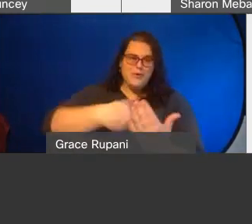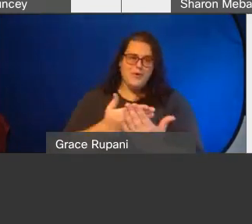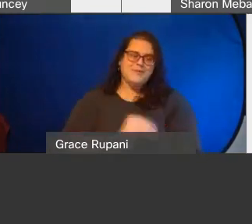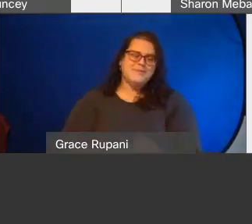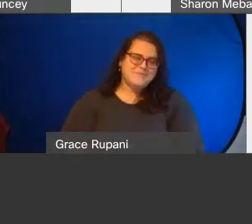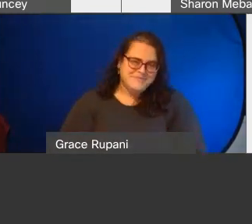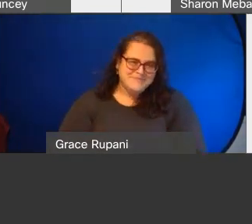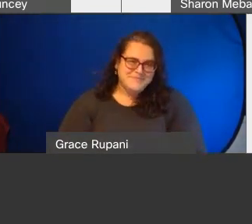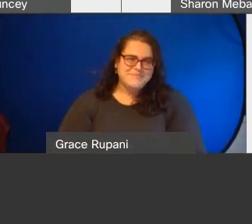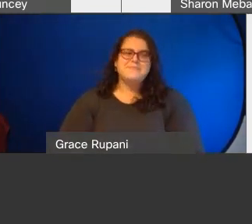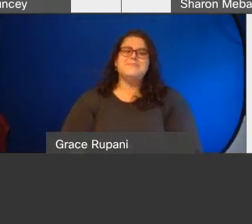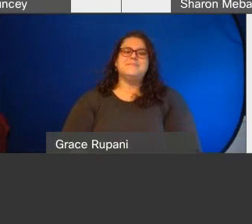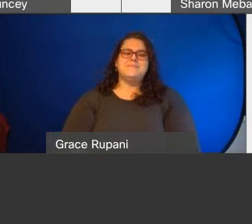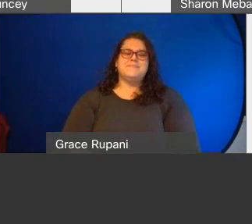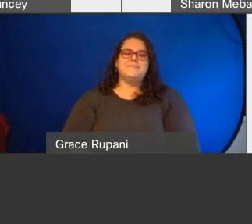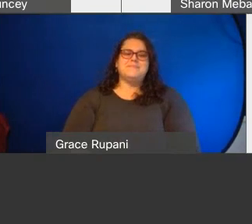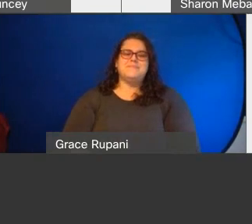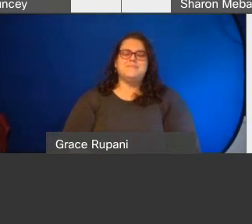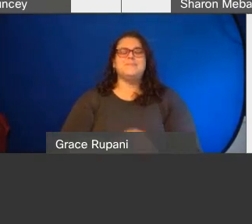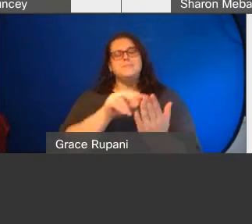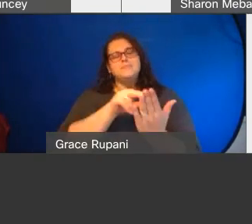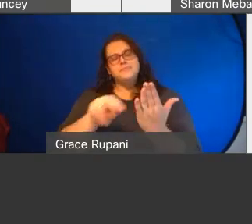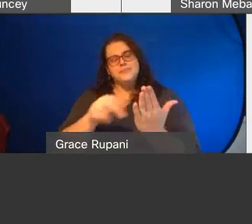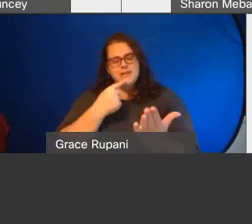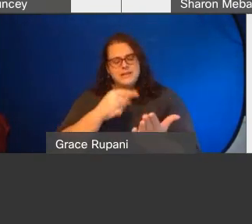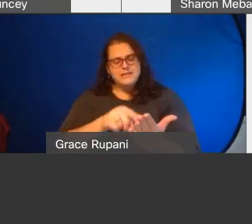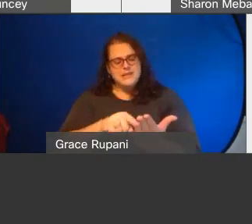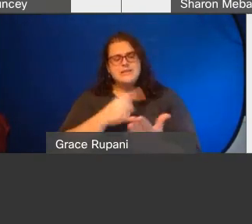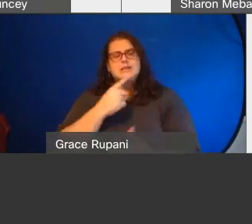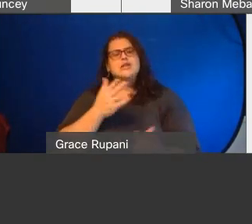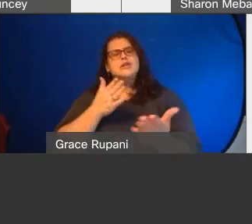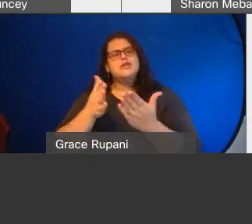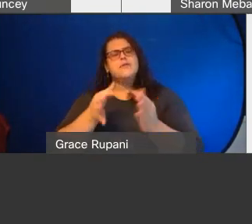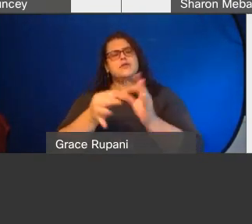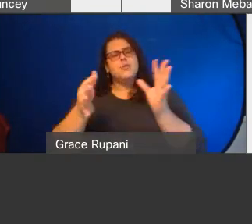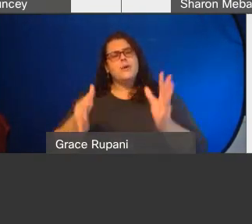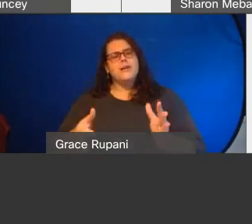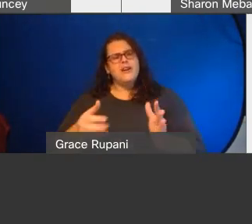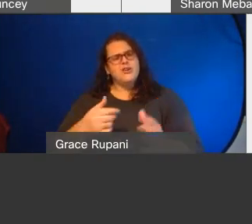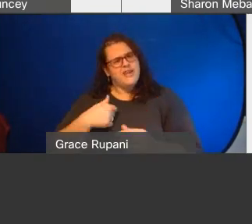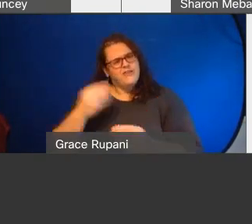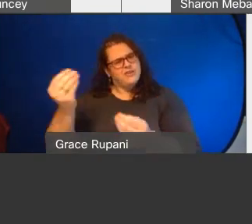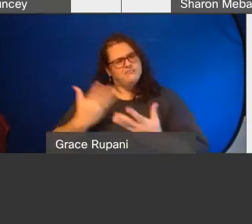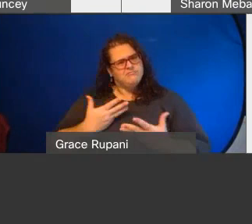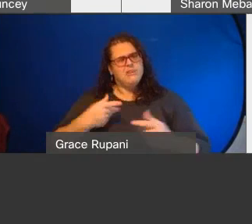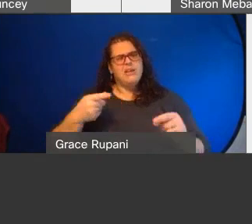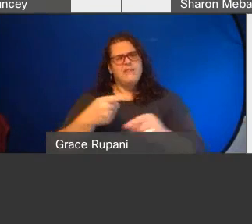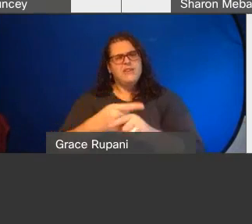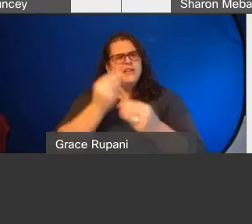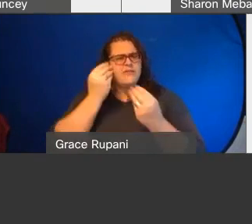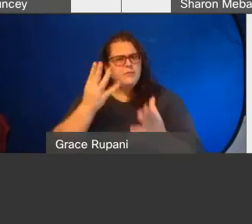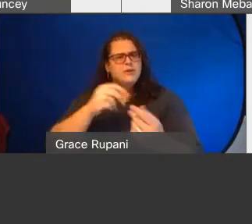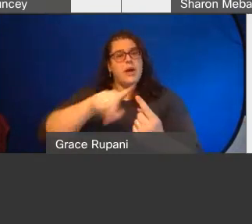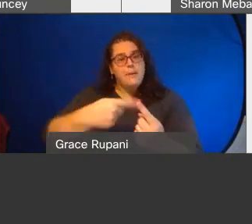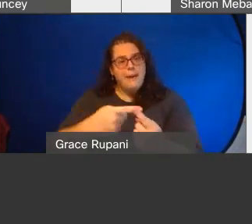We have been getting conflicting information from service coordinators regarding employment readiness services.